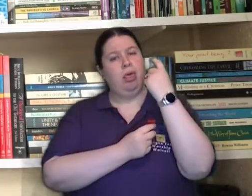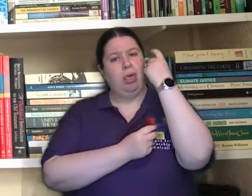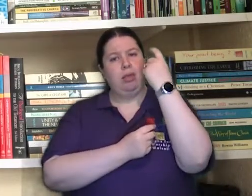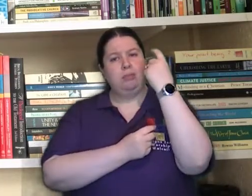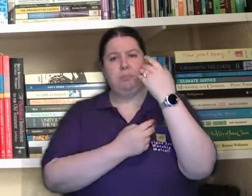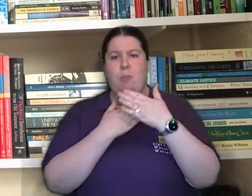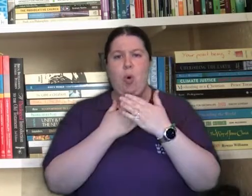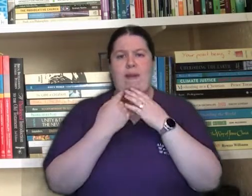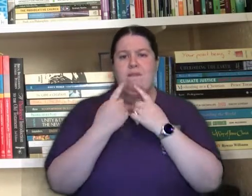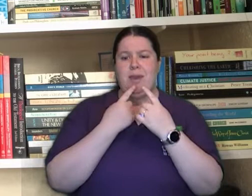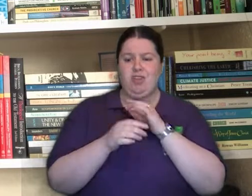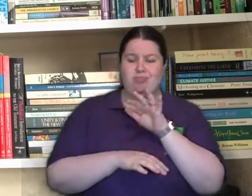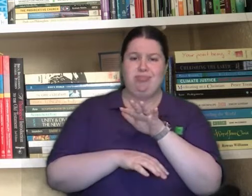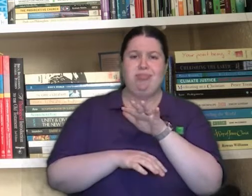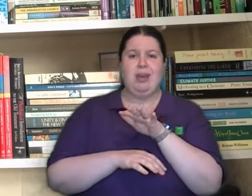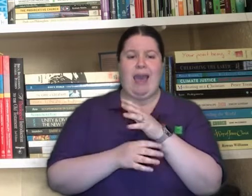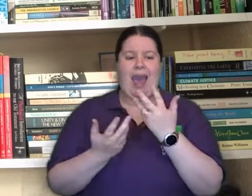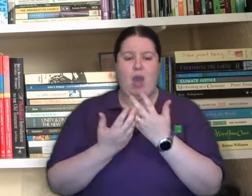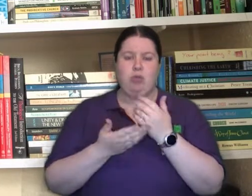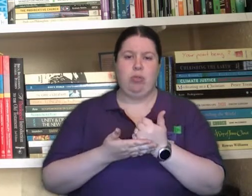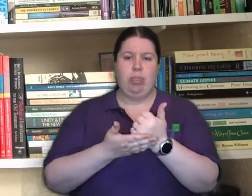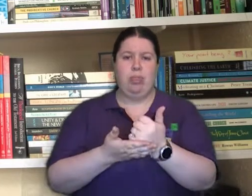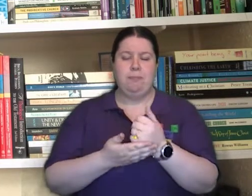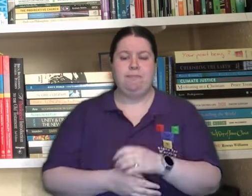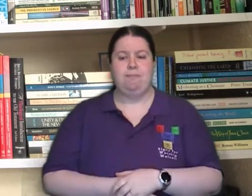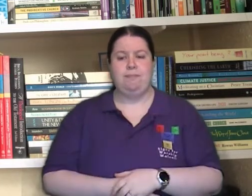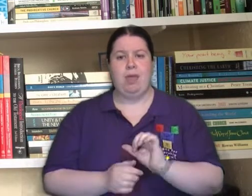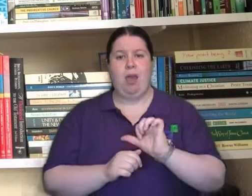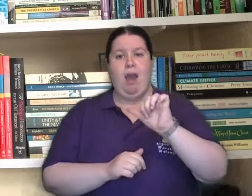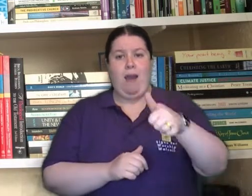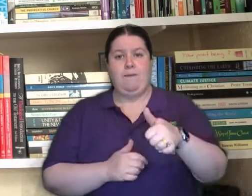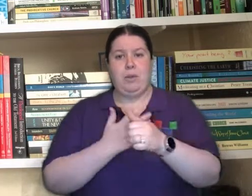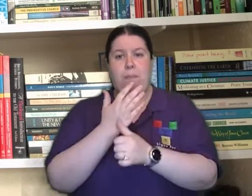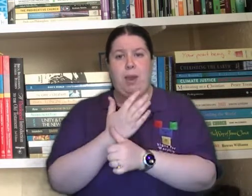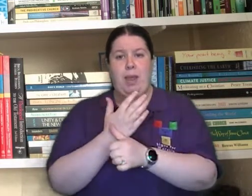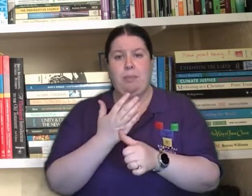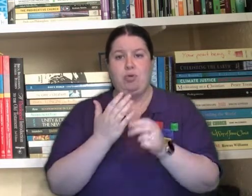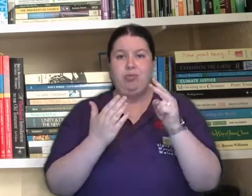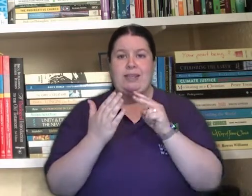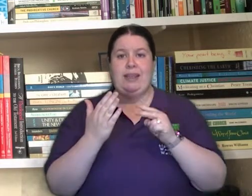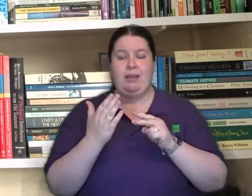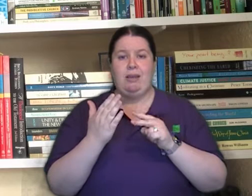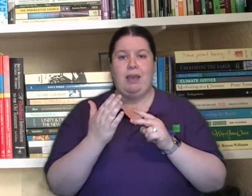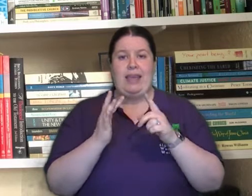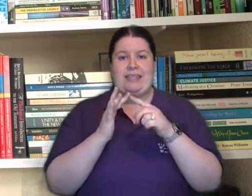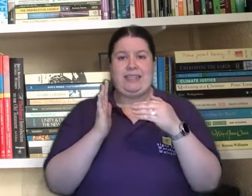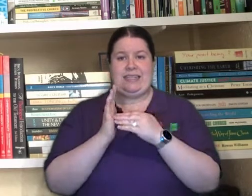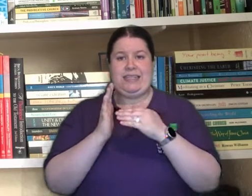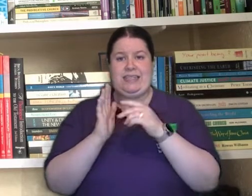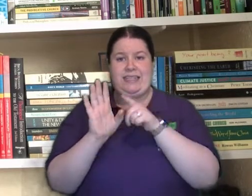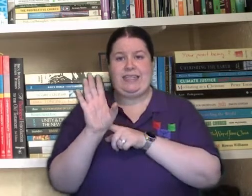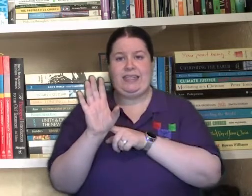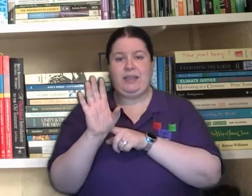and consideration, and you'll see some more information on how you can give. And after that, we'll have our Bible readings, and Izzy